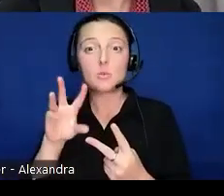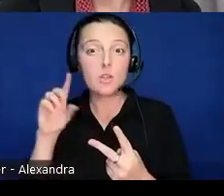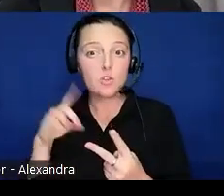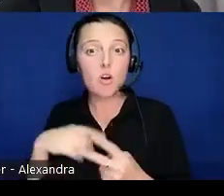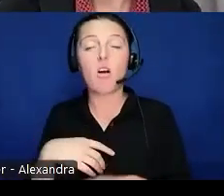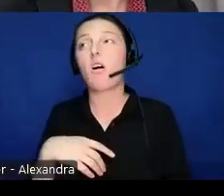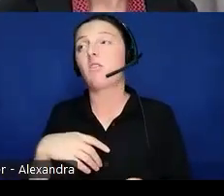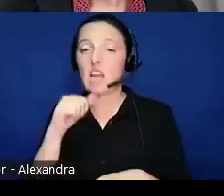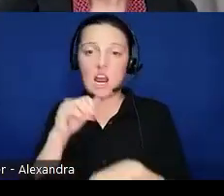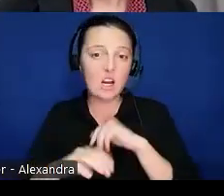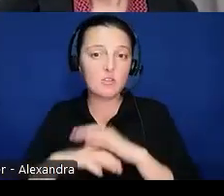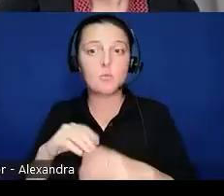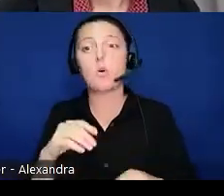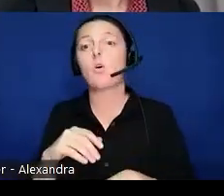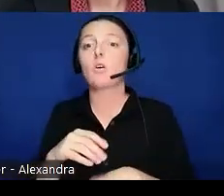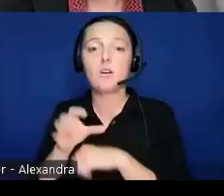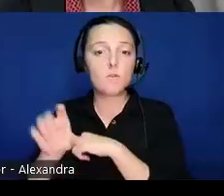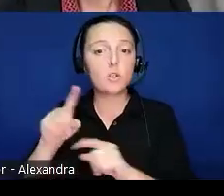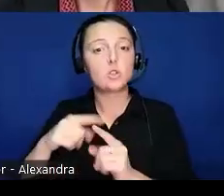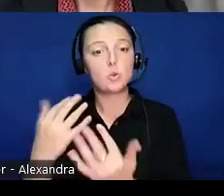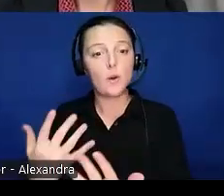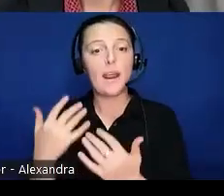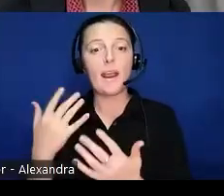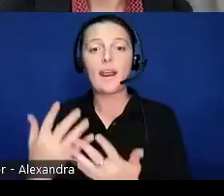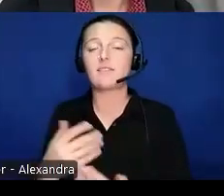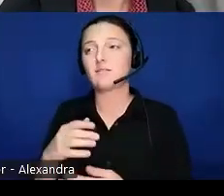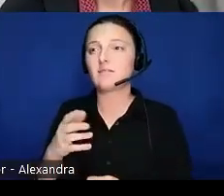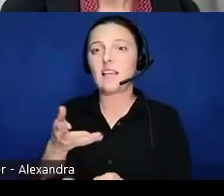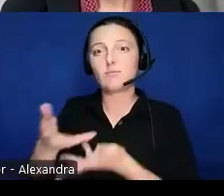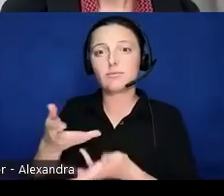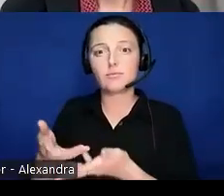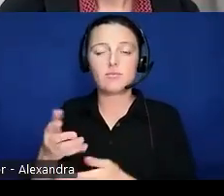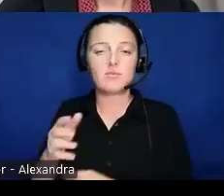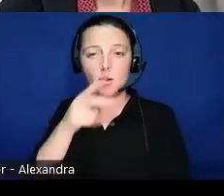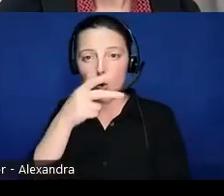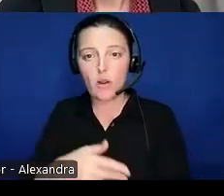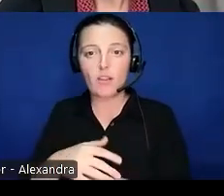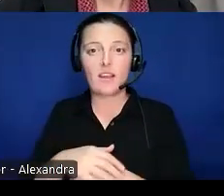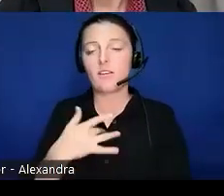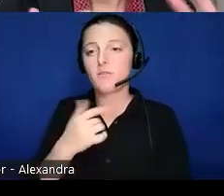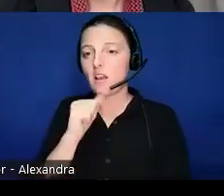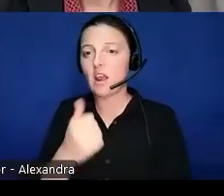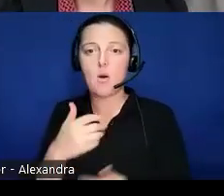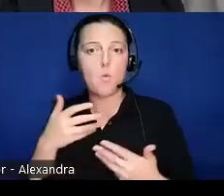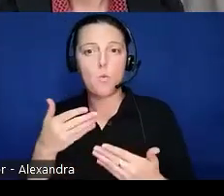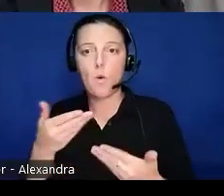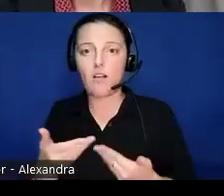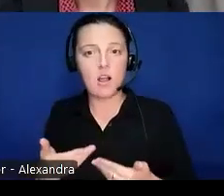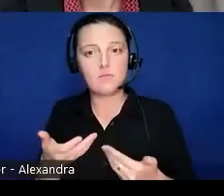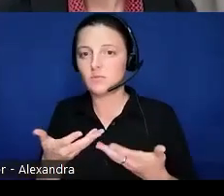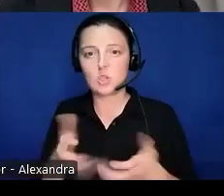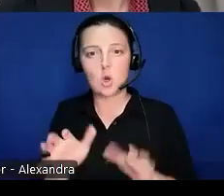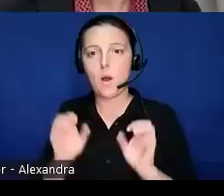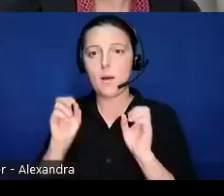they're made to wait, and they don't feel welcome, they don't feel like coming back for care. And the result of that is this kind